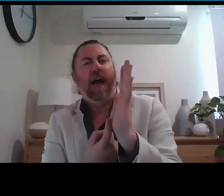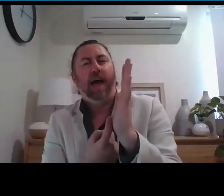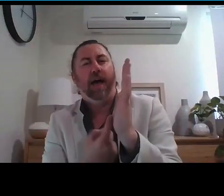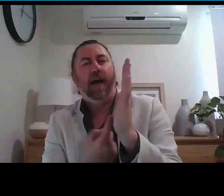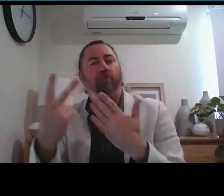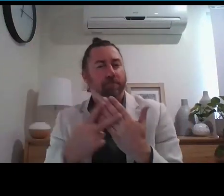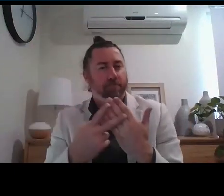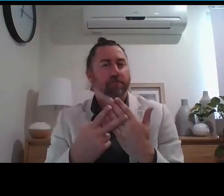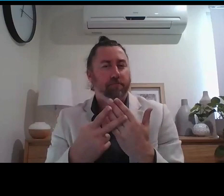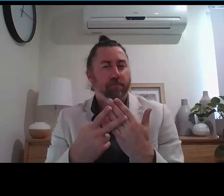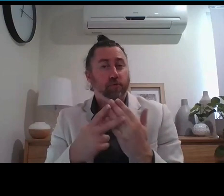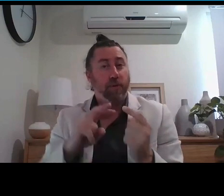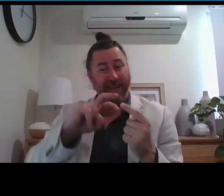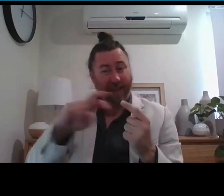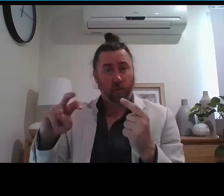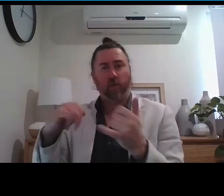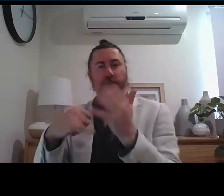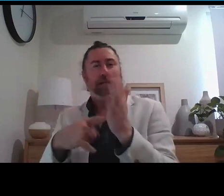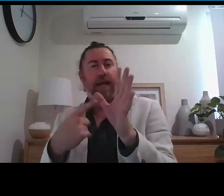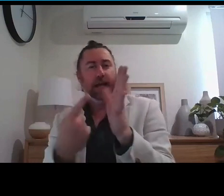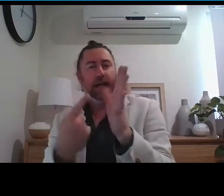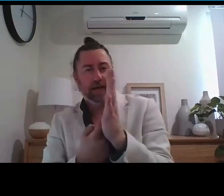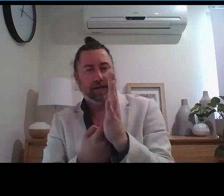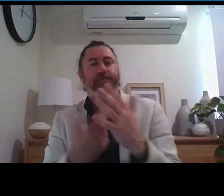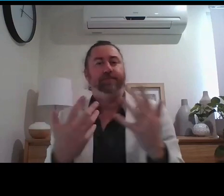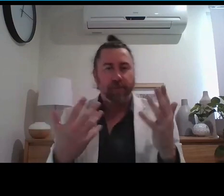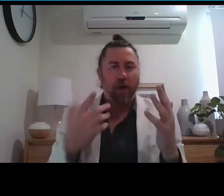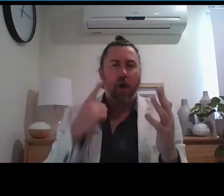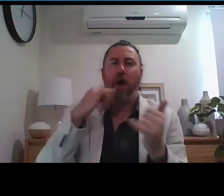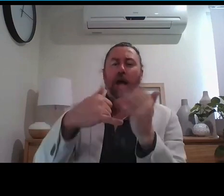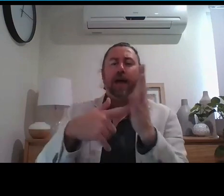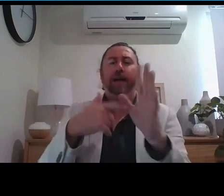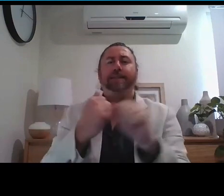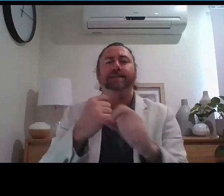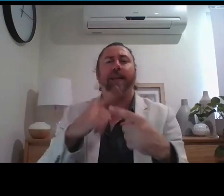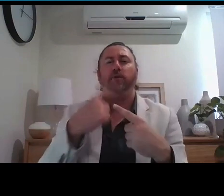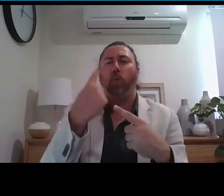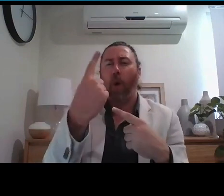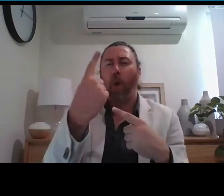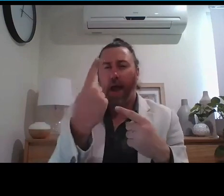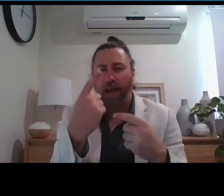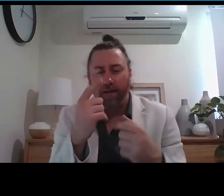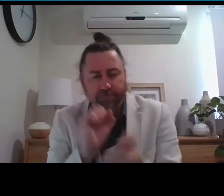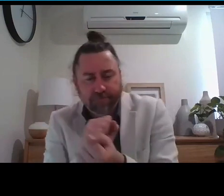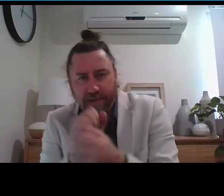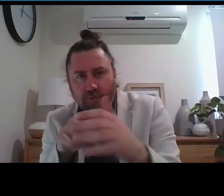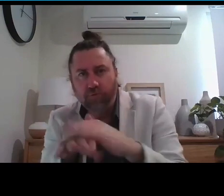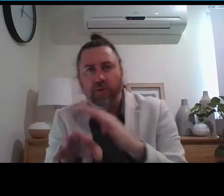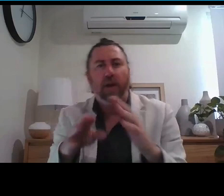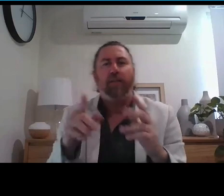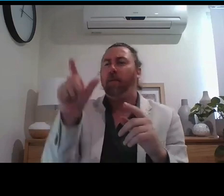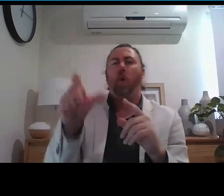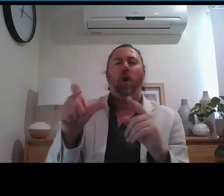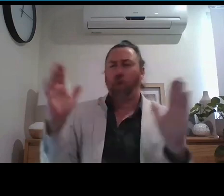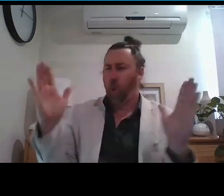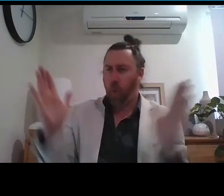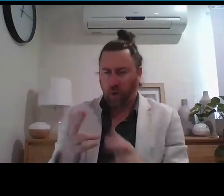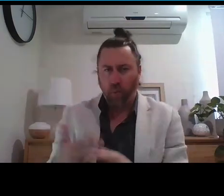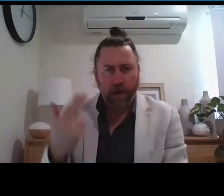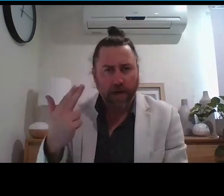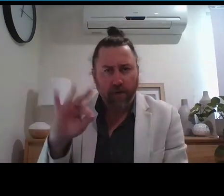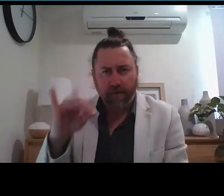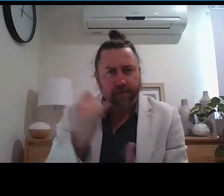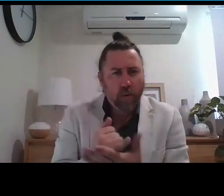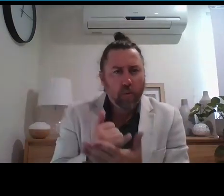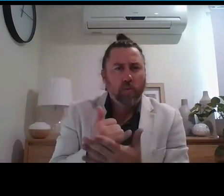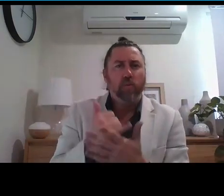use in the star ratings. So this includes exclusion of stage 1 pressure injuries, consecutive unplanned weight loss, and inverting the